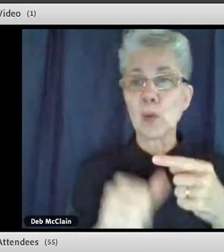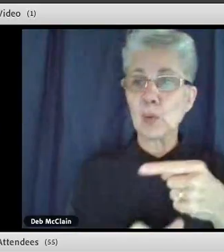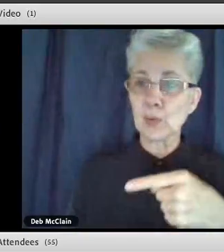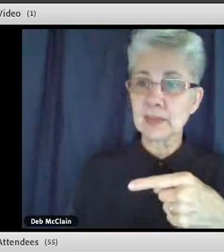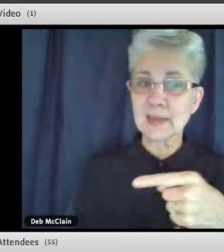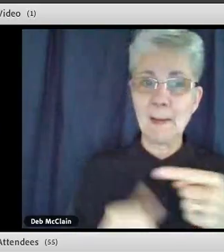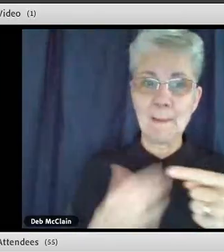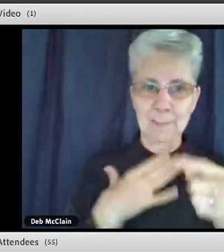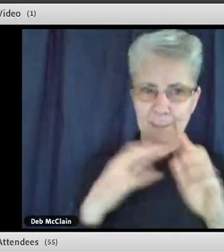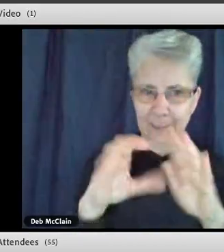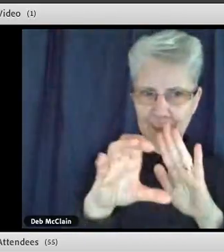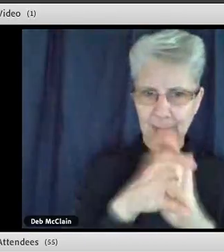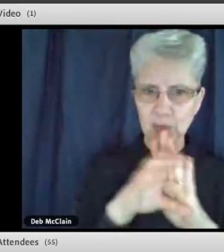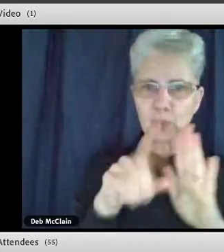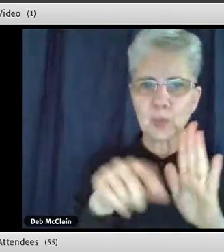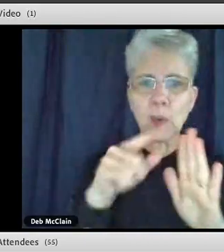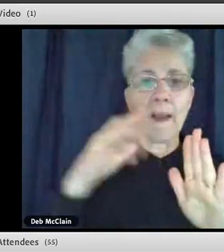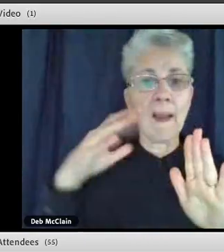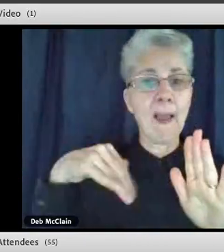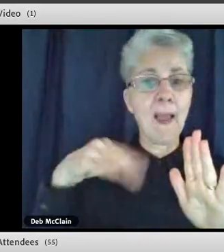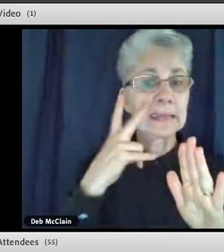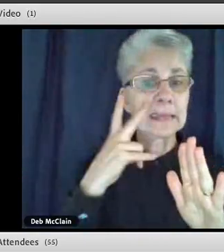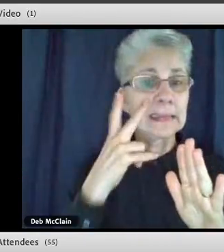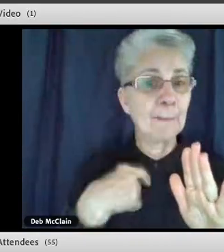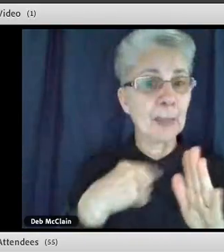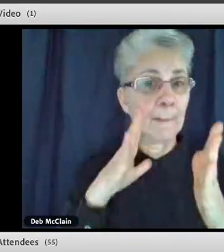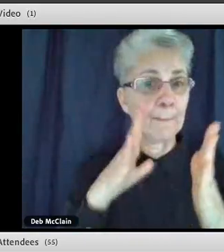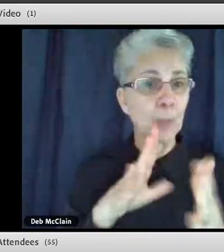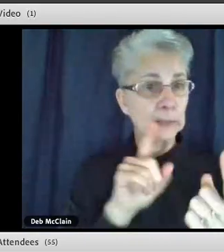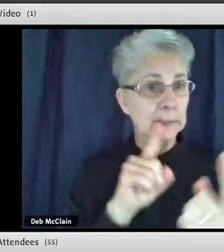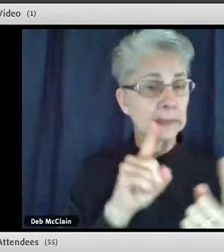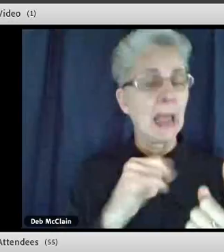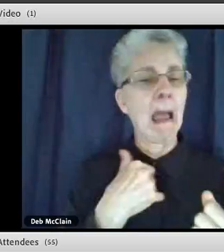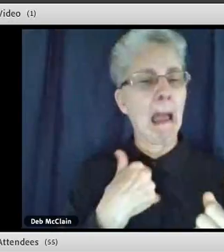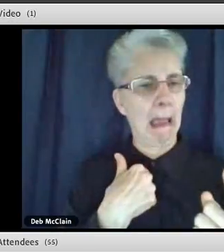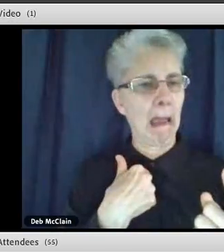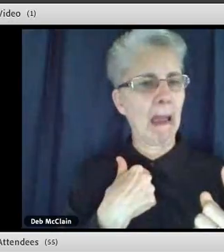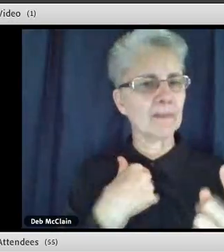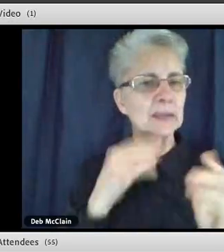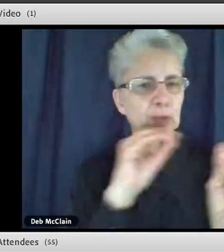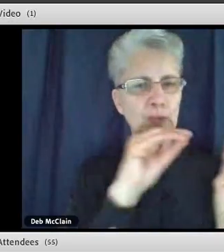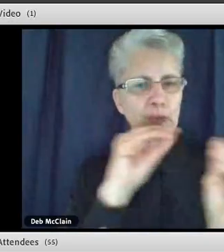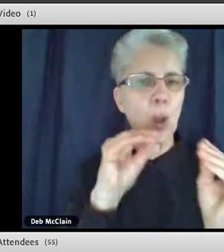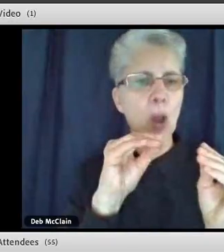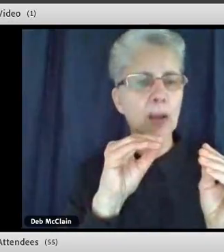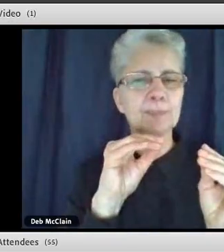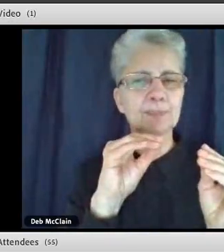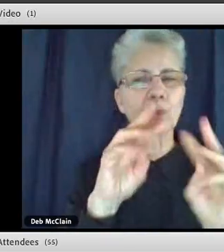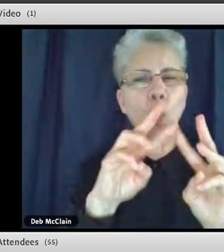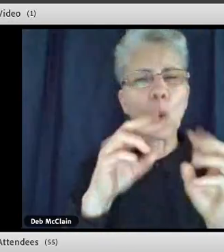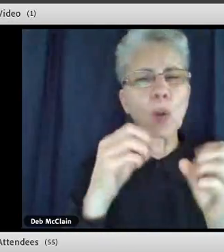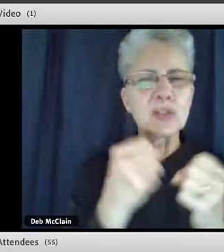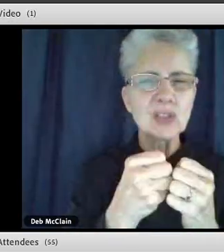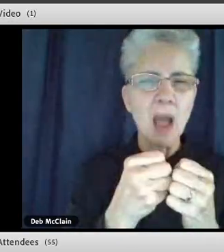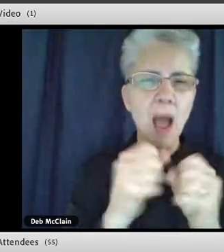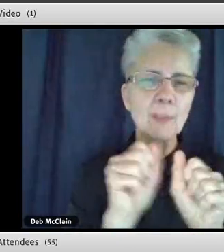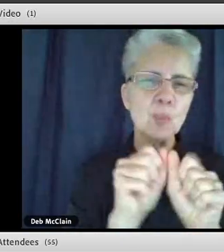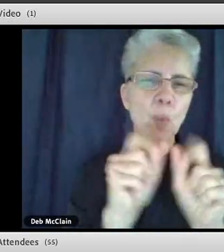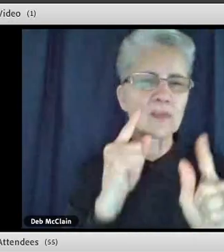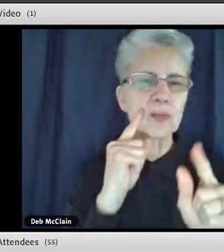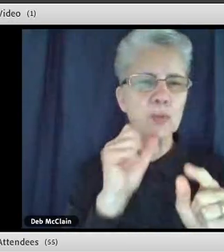that's me. So for those who have not seen me in person, because I've given workshops and webinars